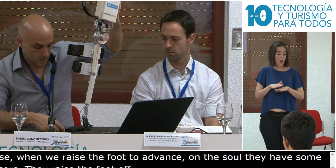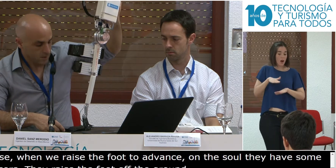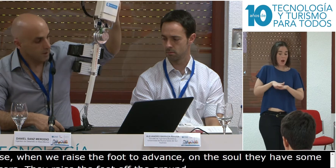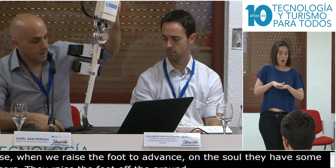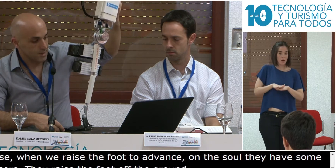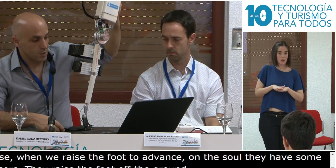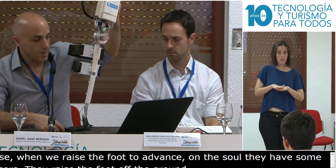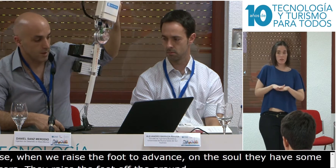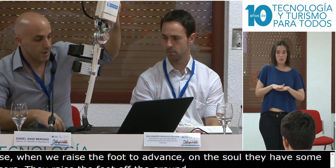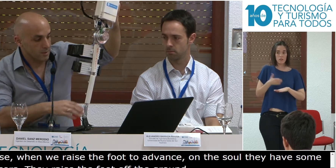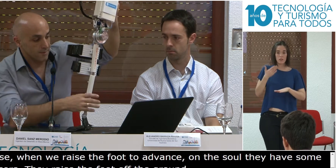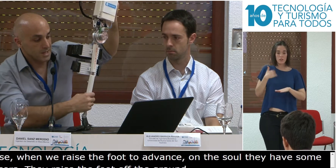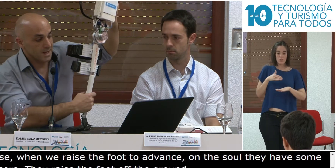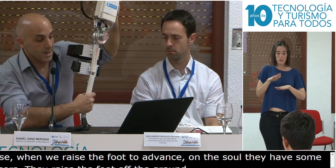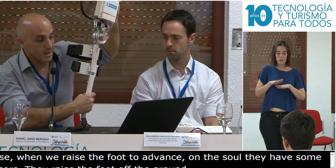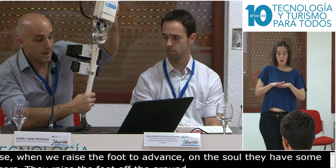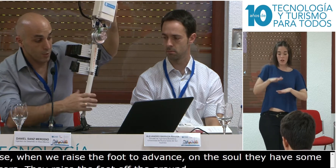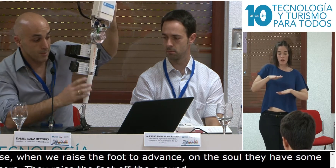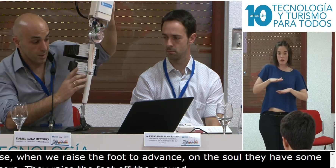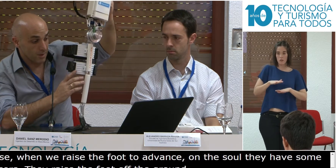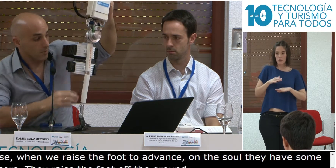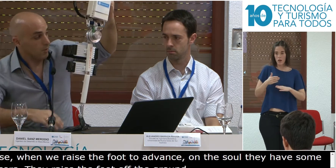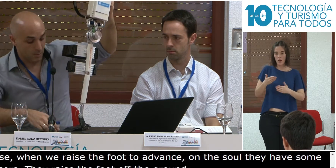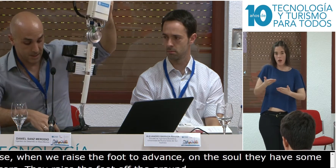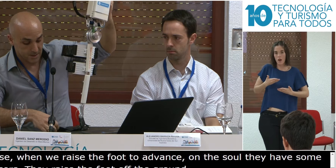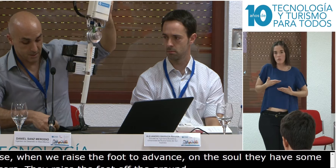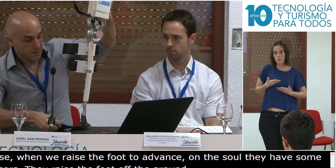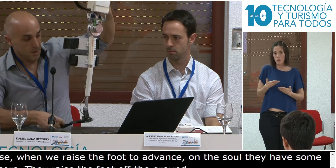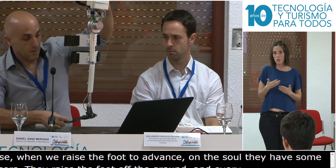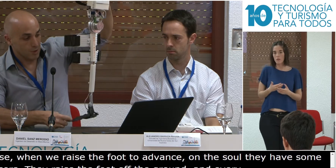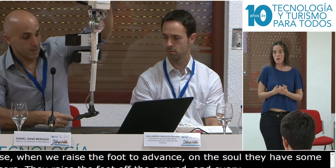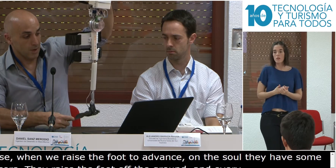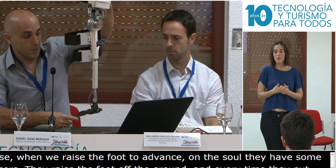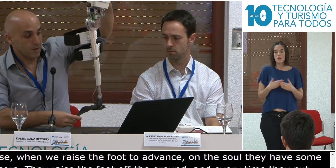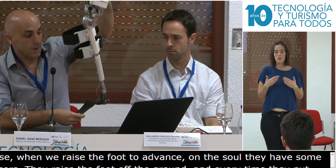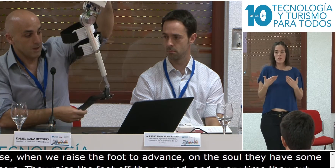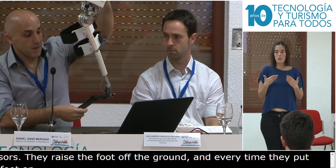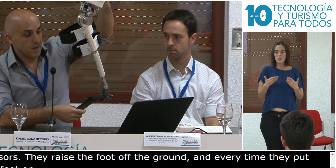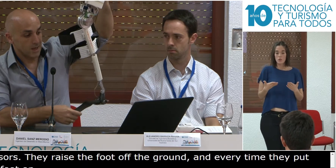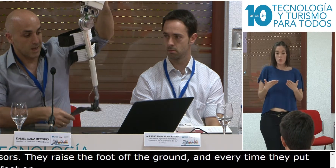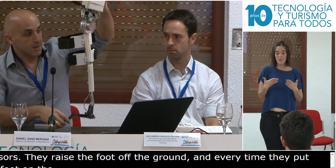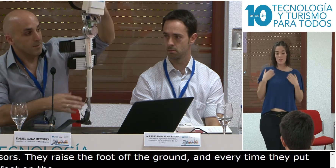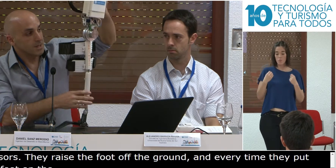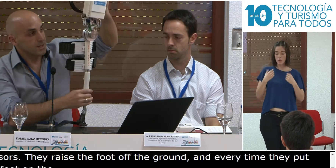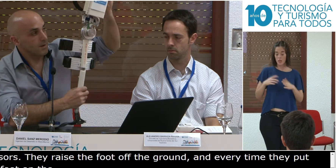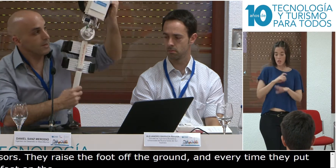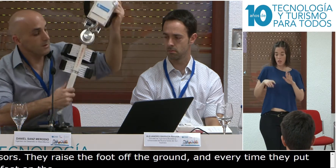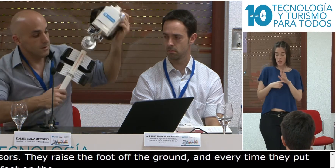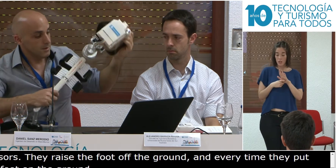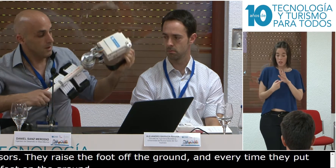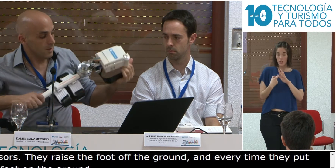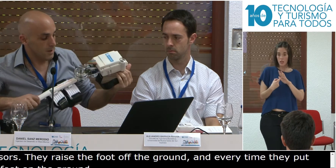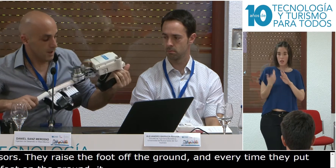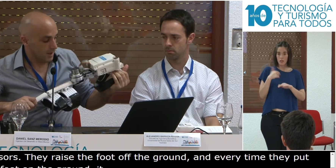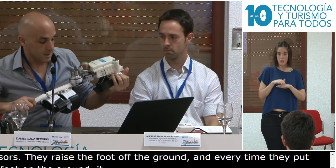and every time they put the foot on the ground, it helps and it